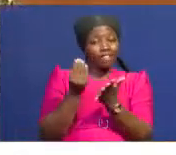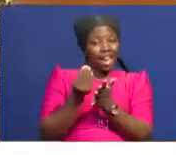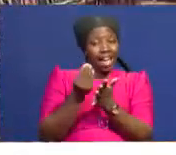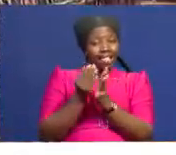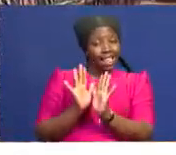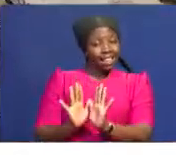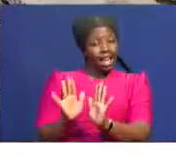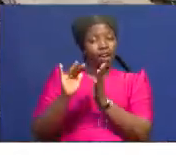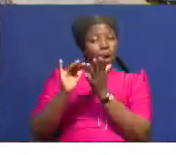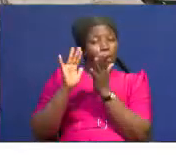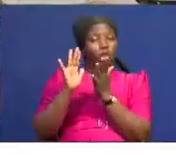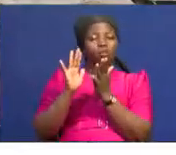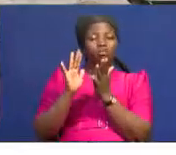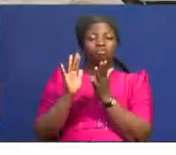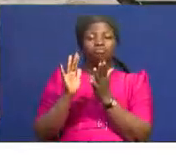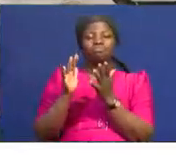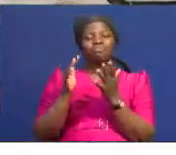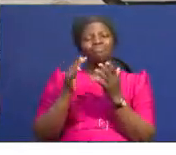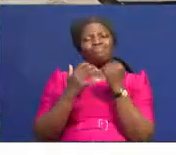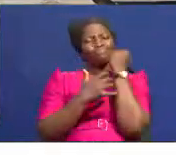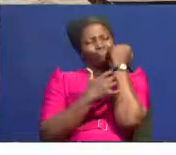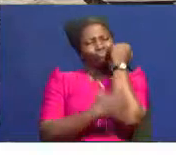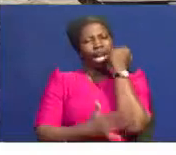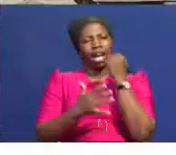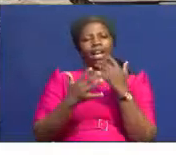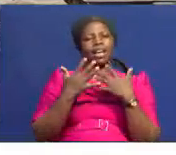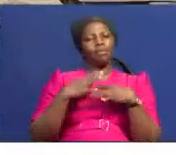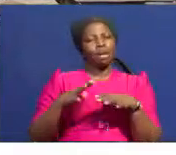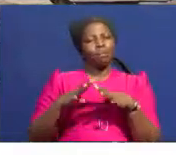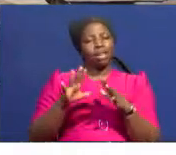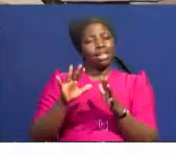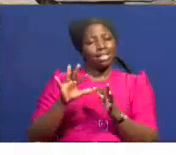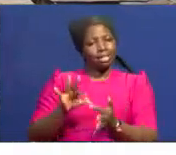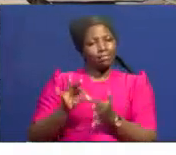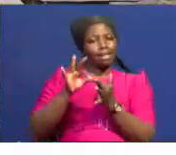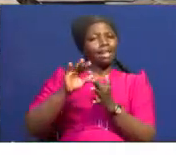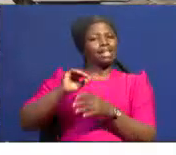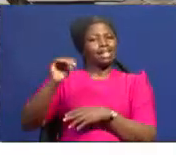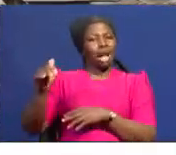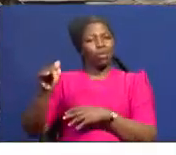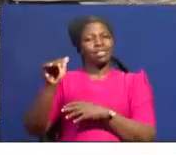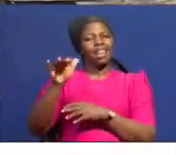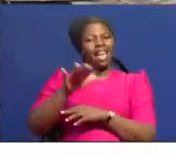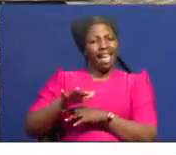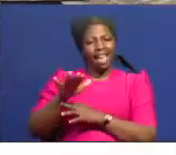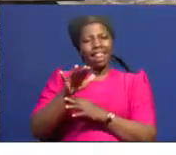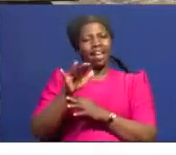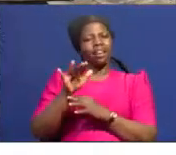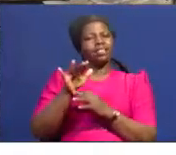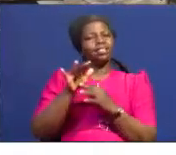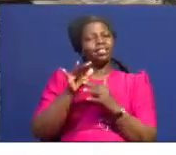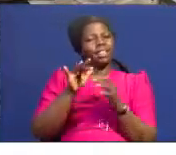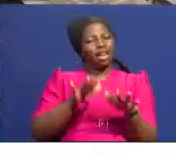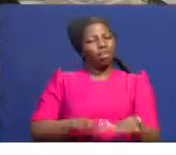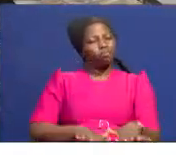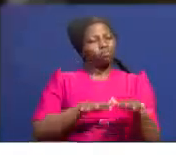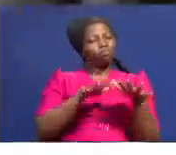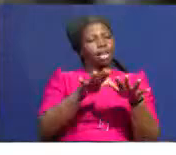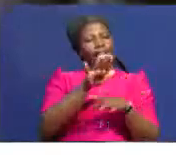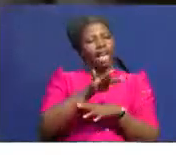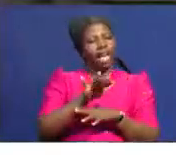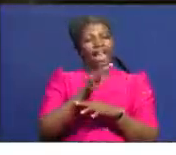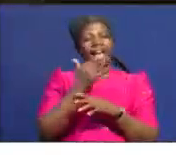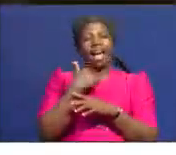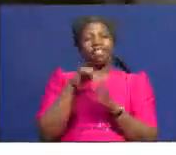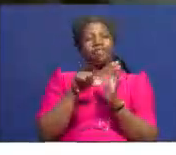populations, particularly in rapidly urbanizing areas, exposed to severe climate impacts. Environmentalists